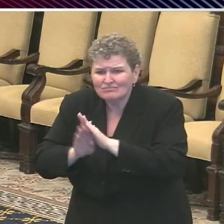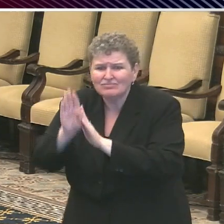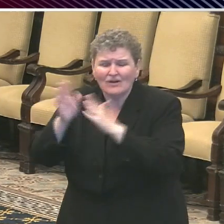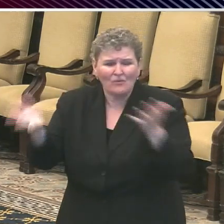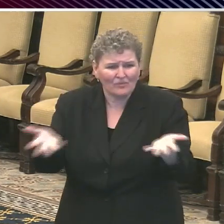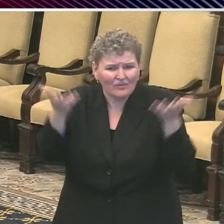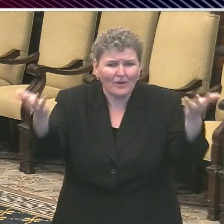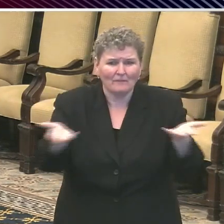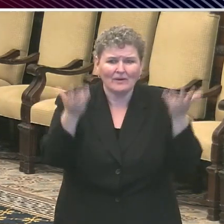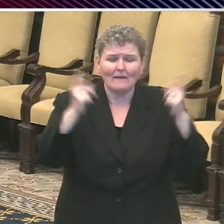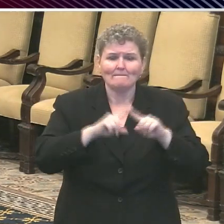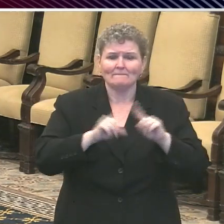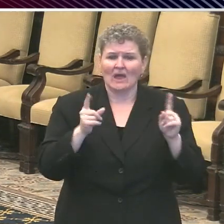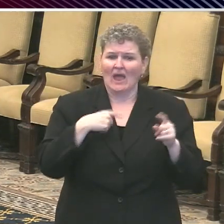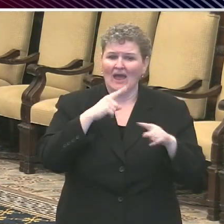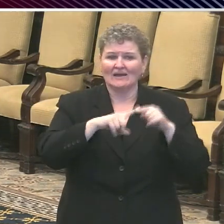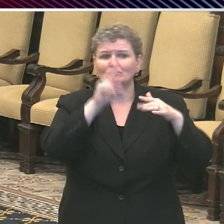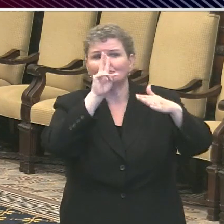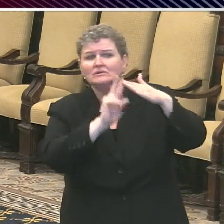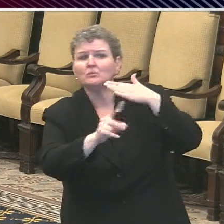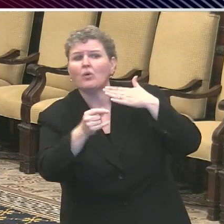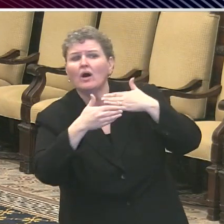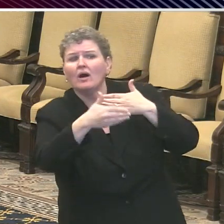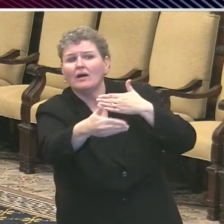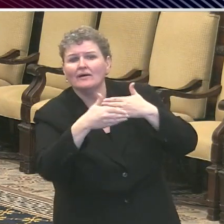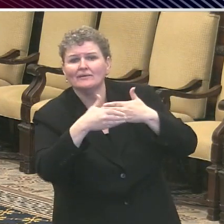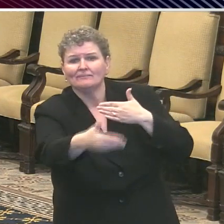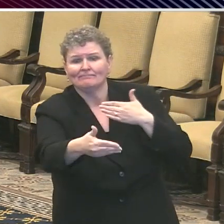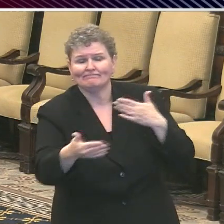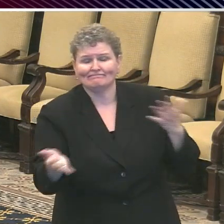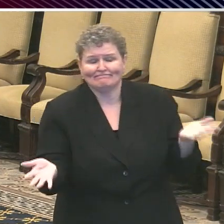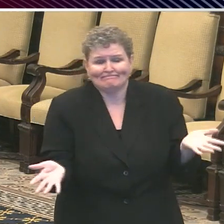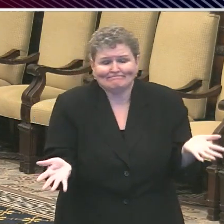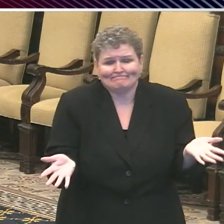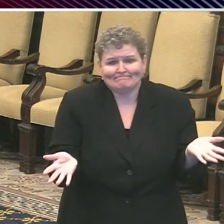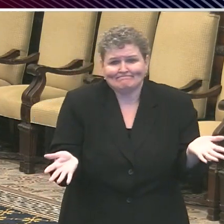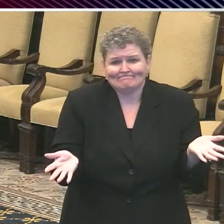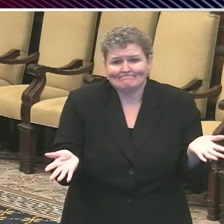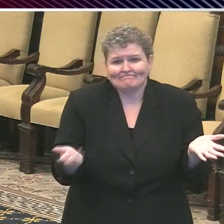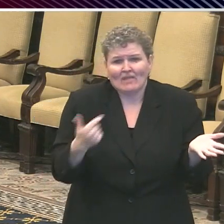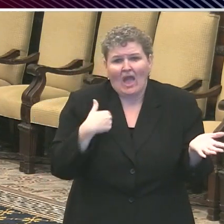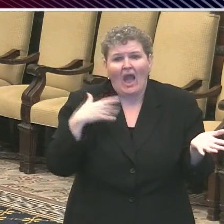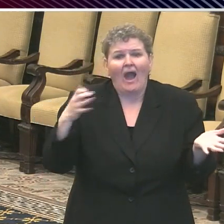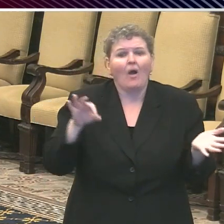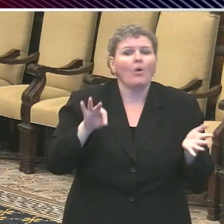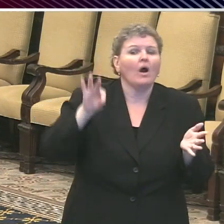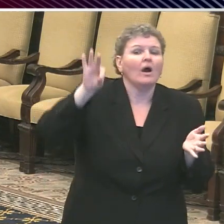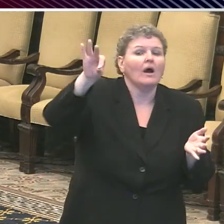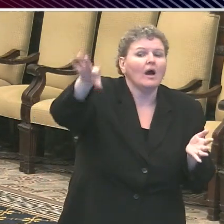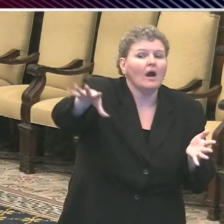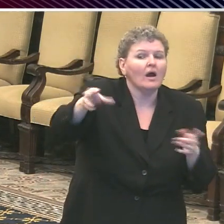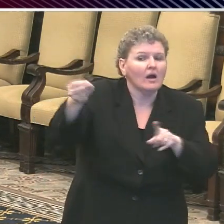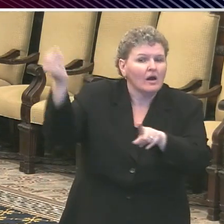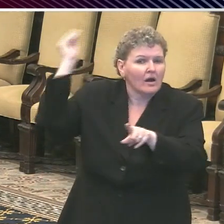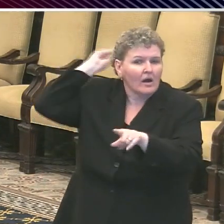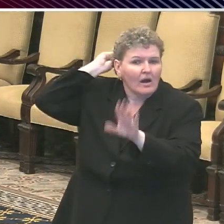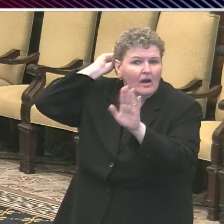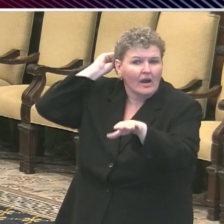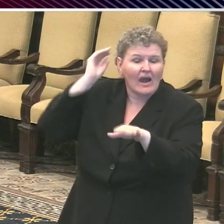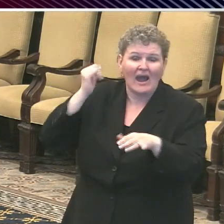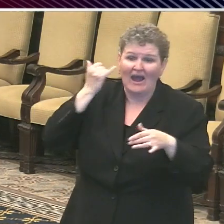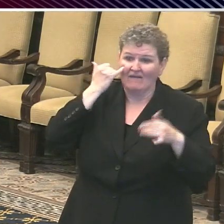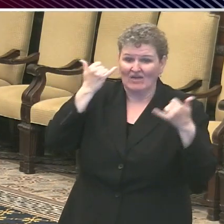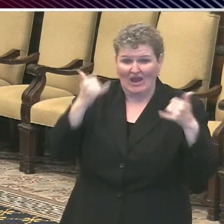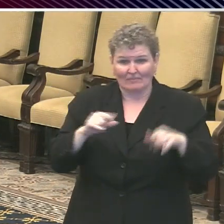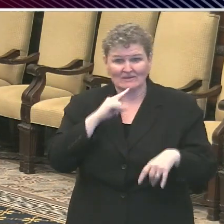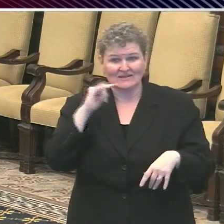plenty of surprises in front of us. And so I want to be able to get that idea out there in case we have to have that happen. And even as we